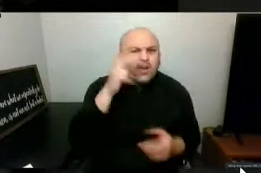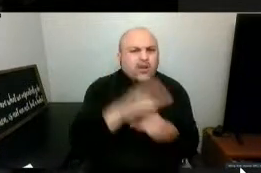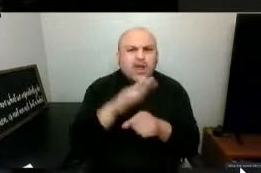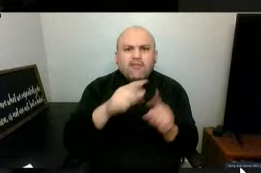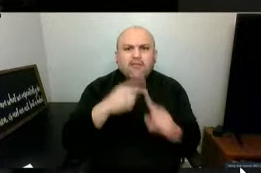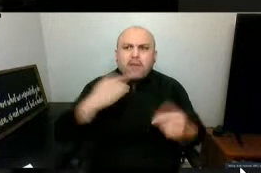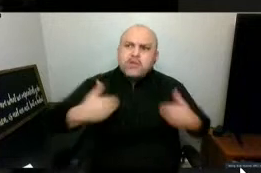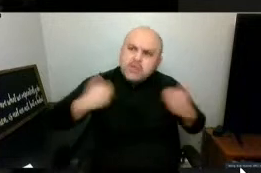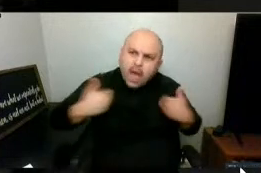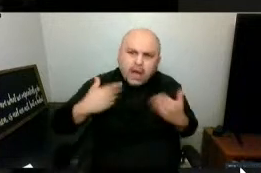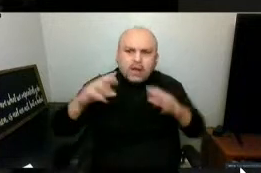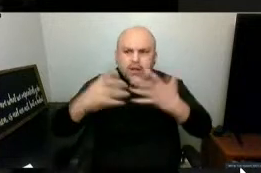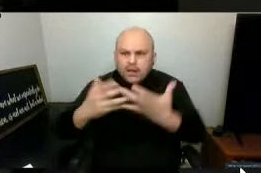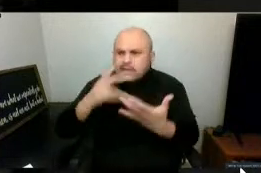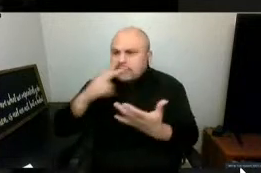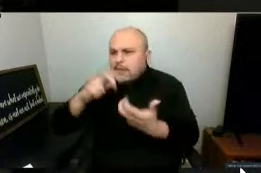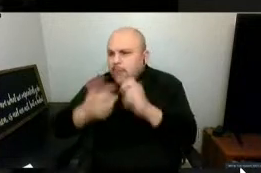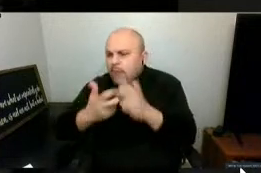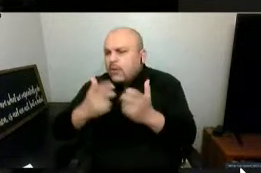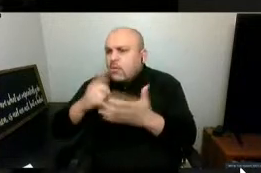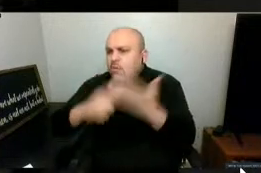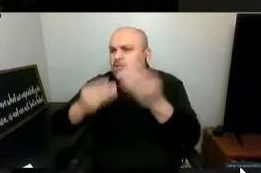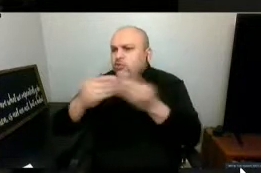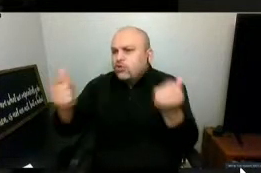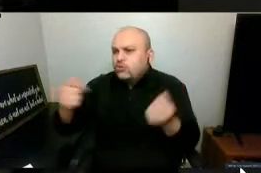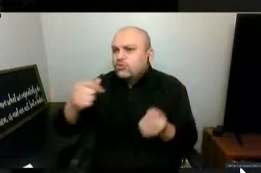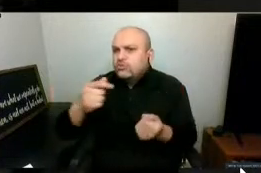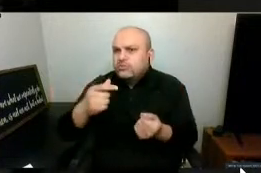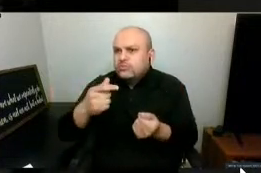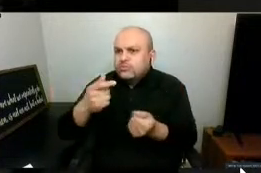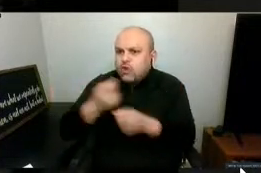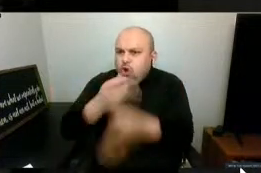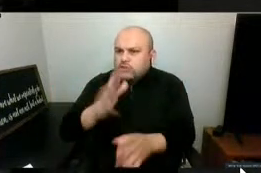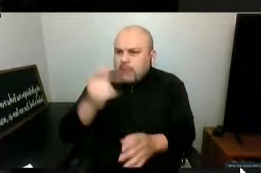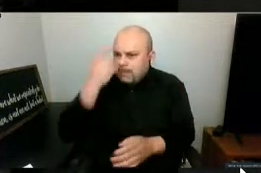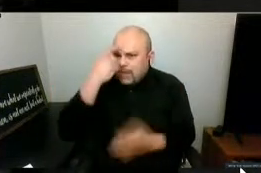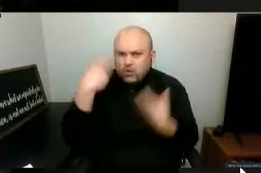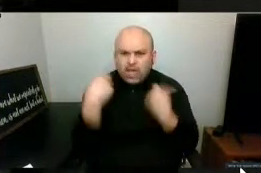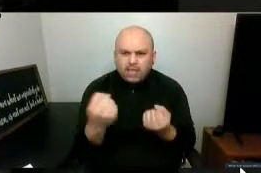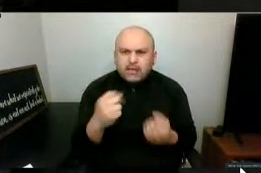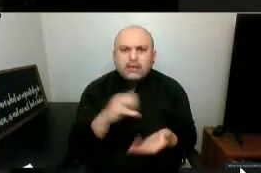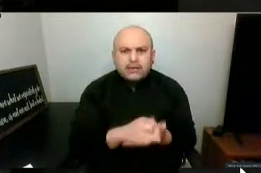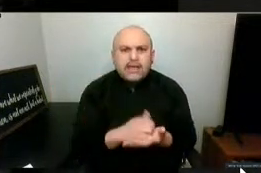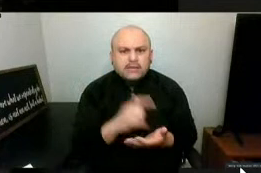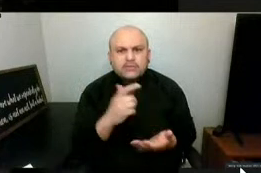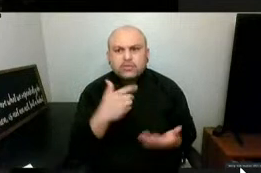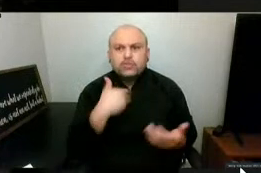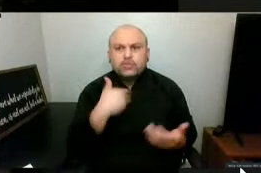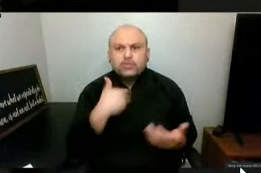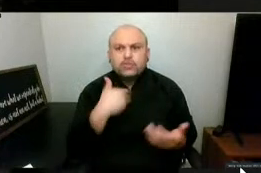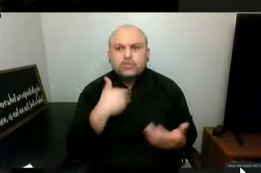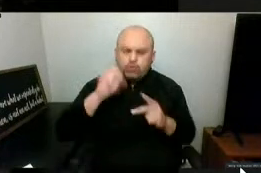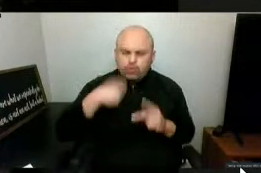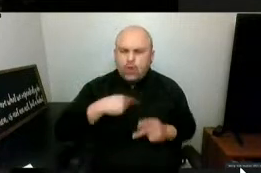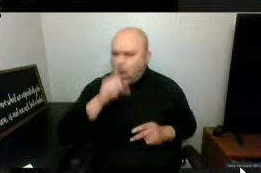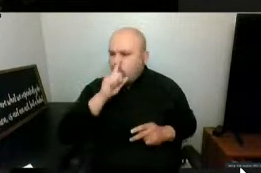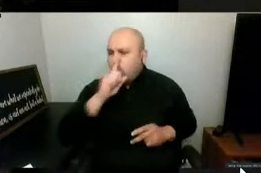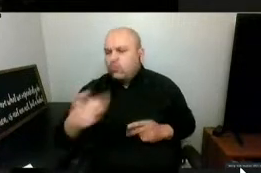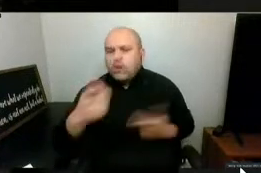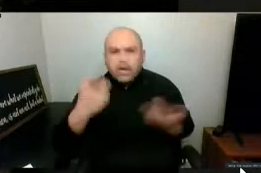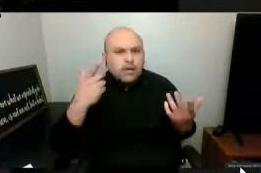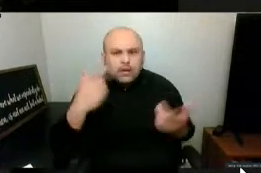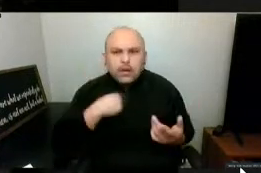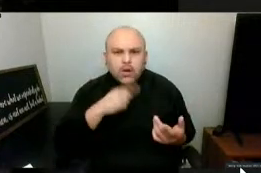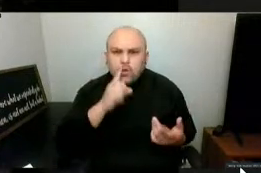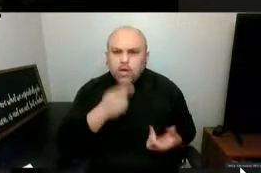problems and the solutions related to mental health and other challenges facing young people. So I really strongly support